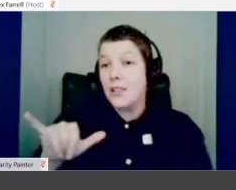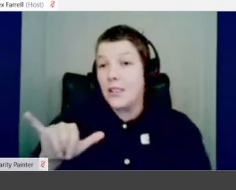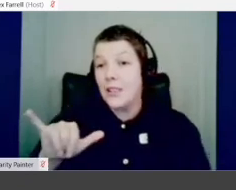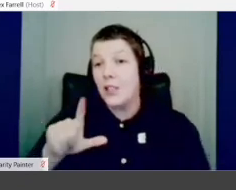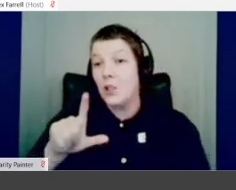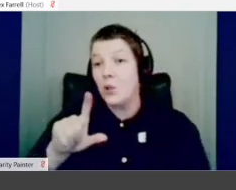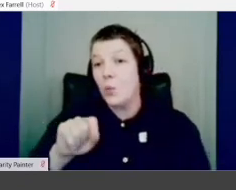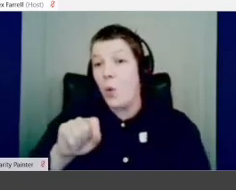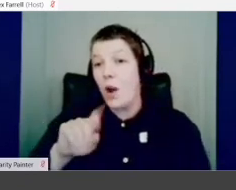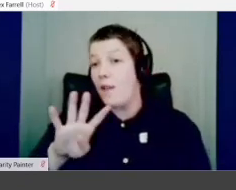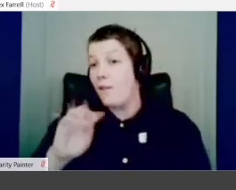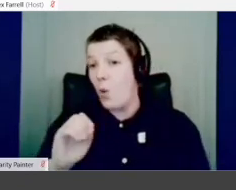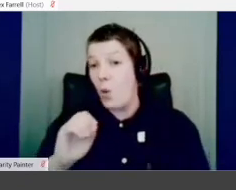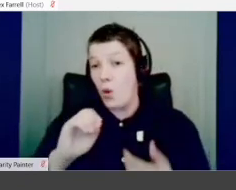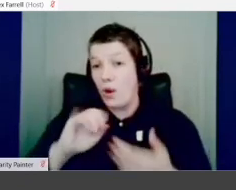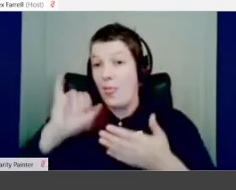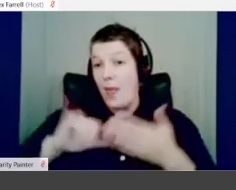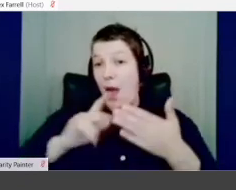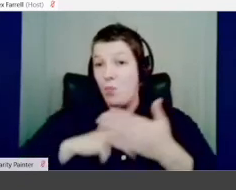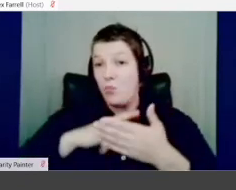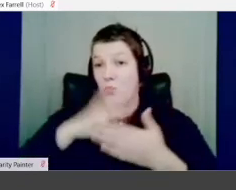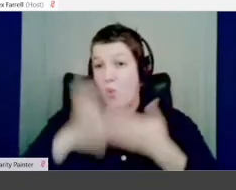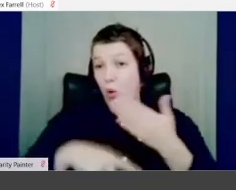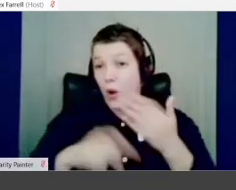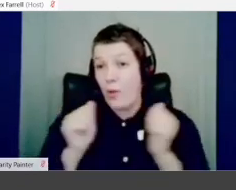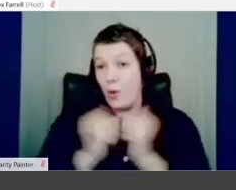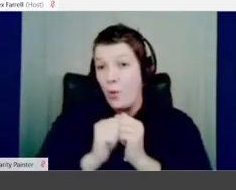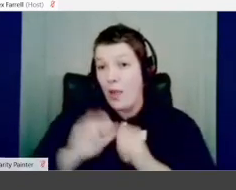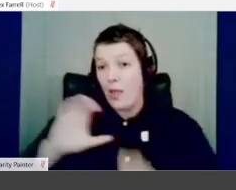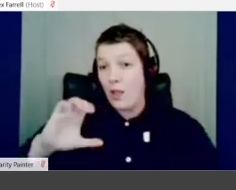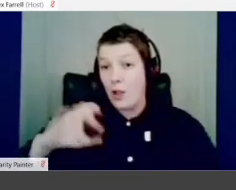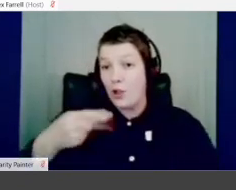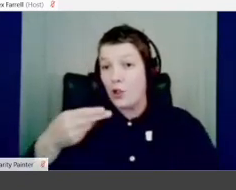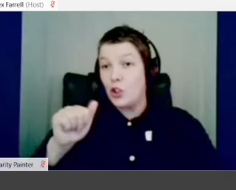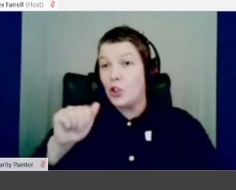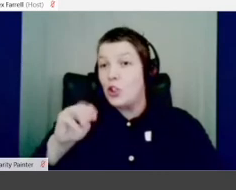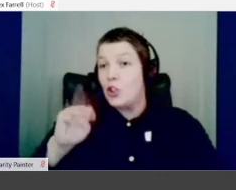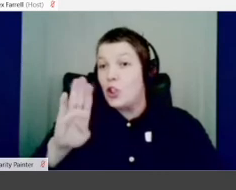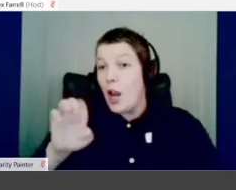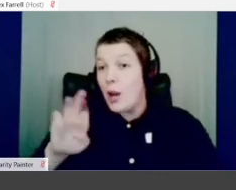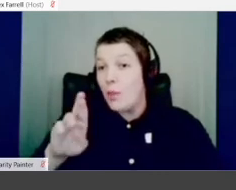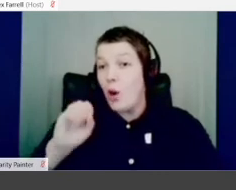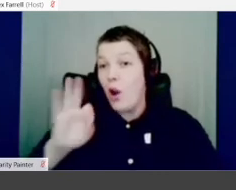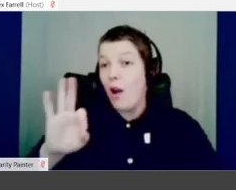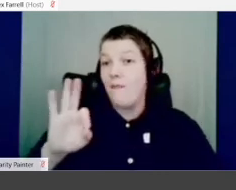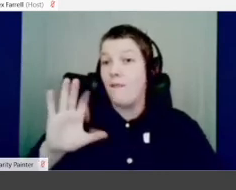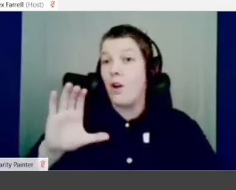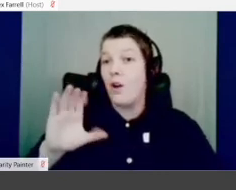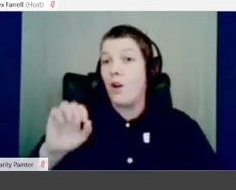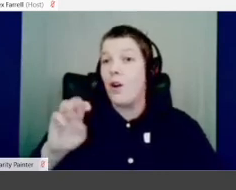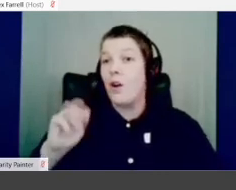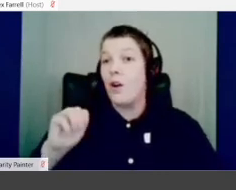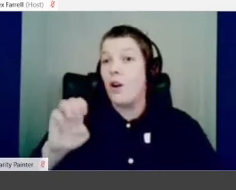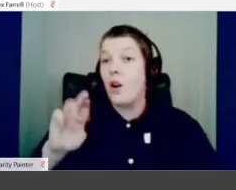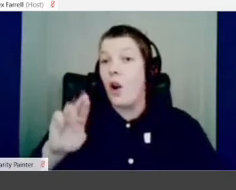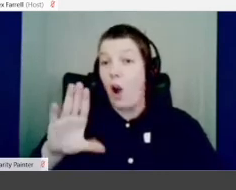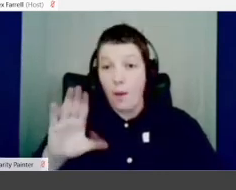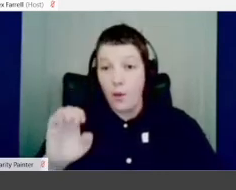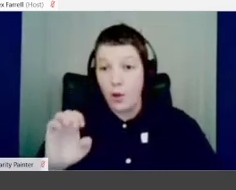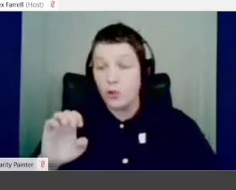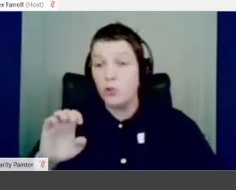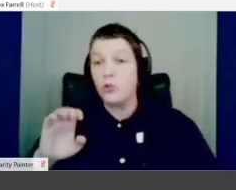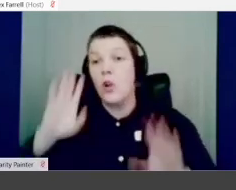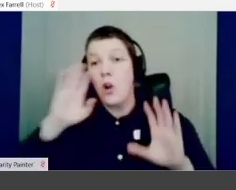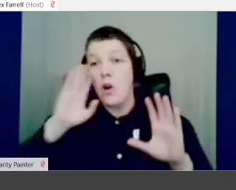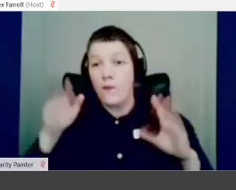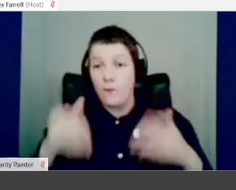and accessibility in a different way. We wanted to make sure it was accessible to as many people in